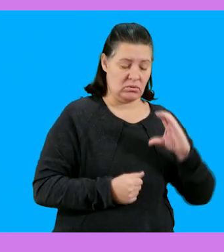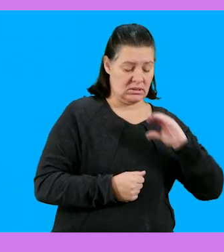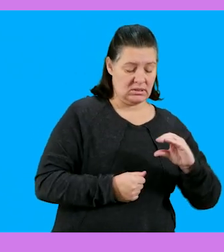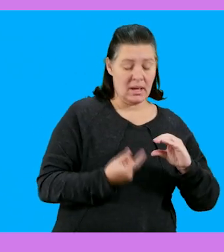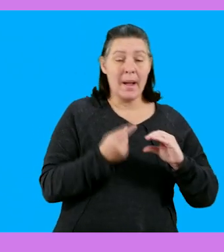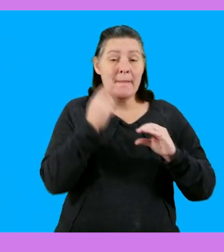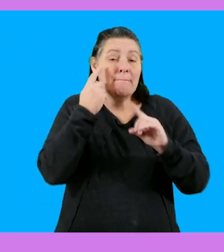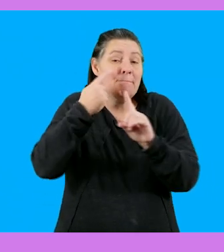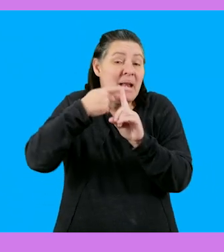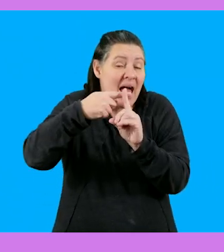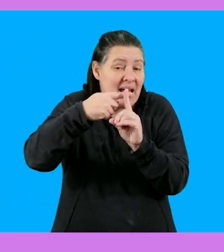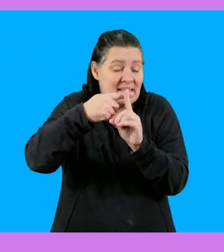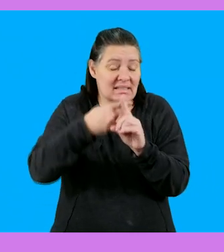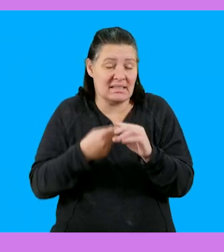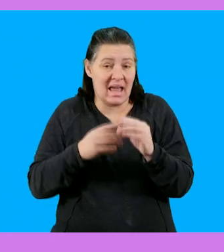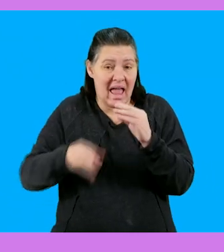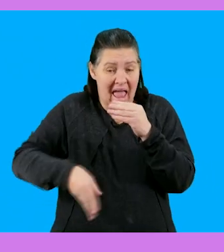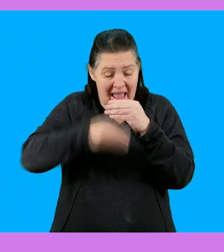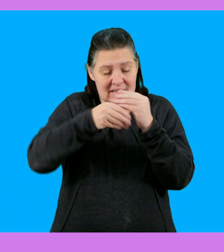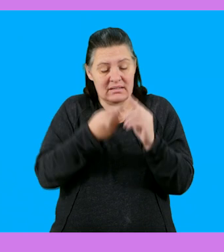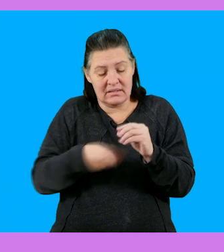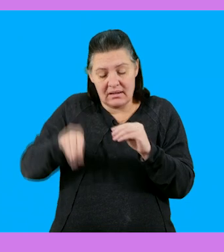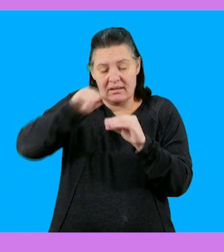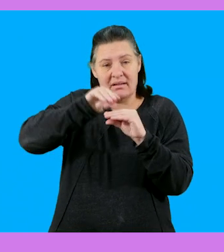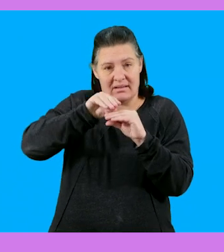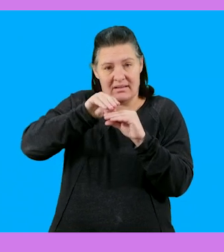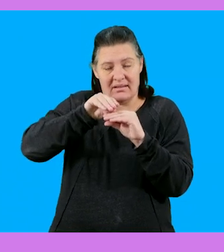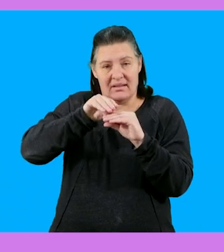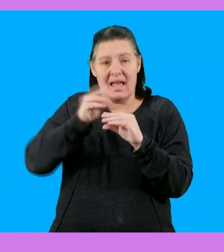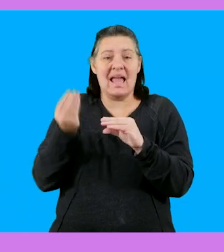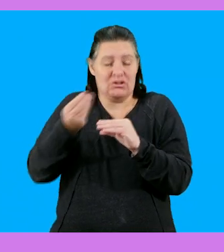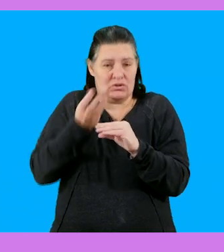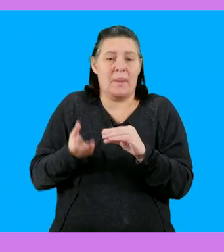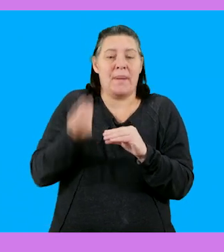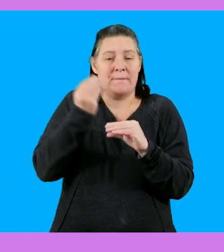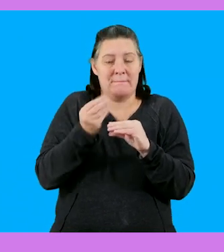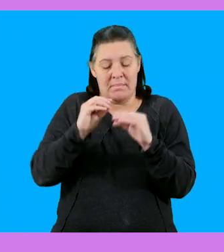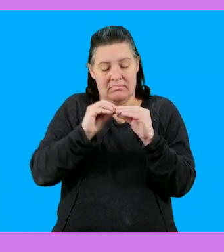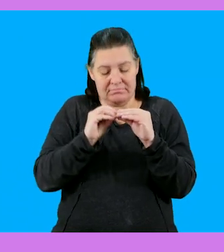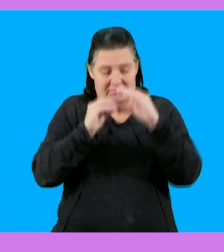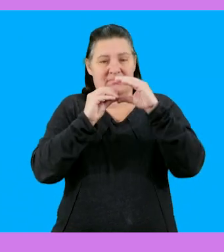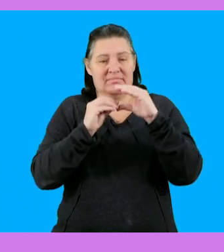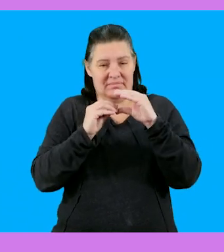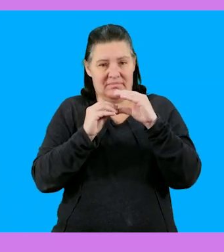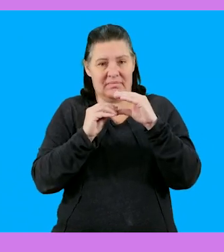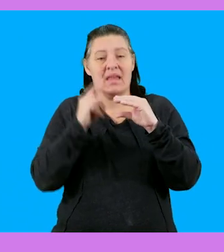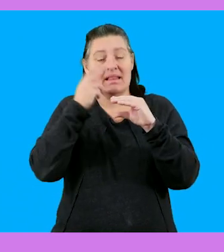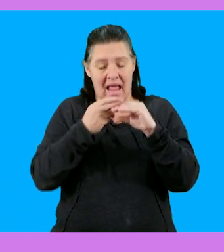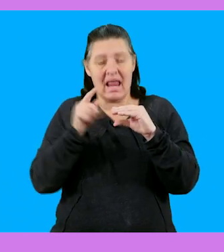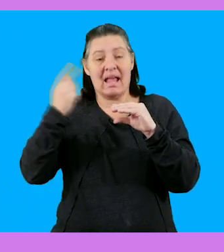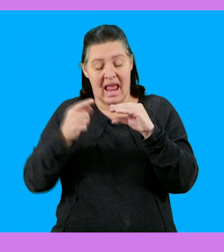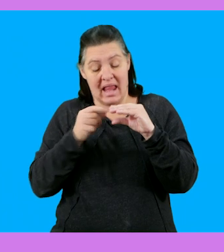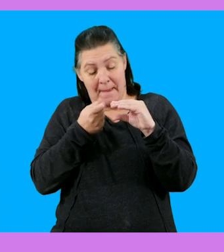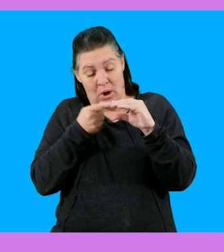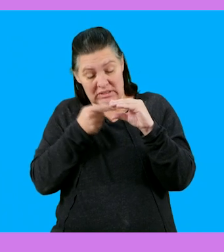amount, plus, very important to note, any interest accrued. Okay, as I've indicated, that's interest upon